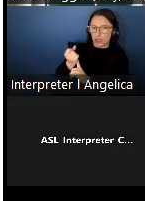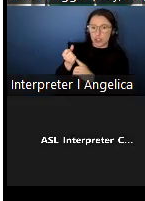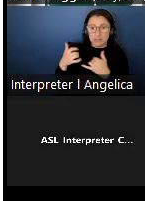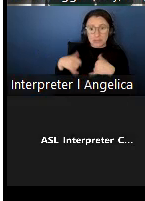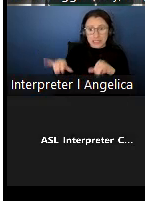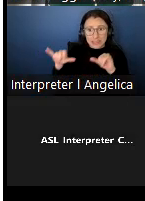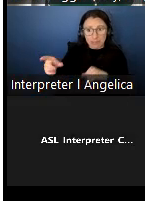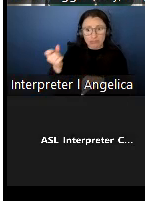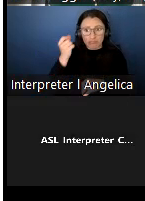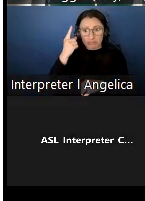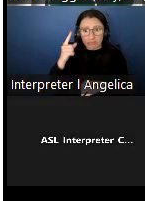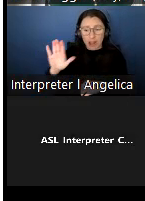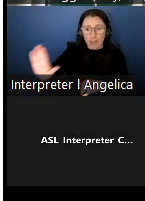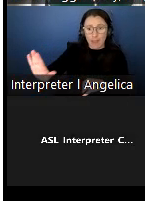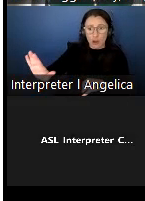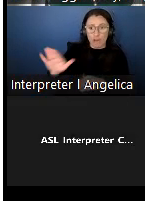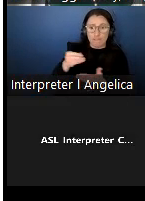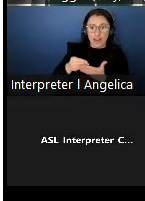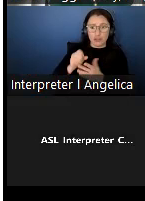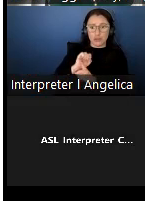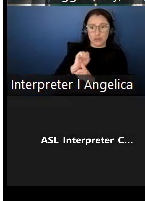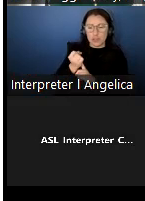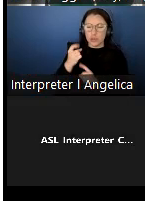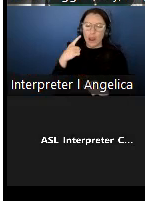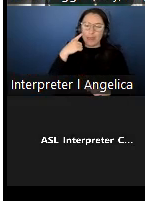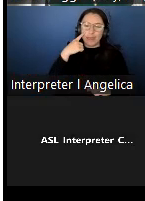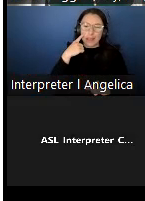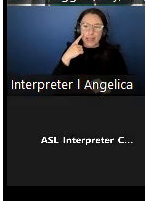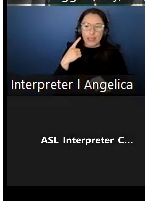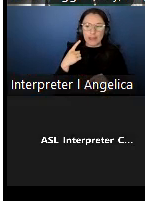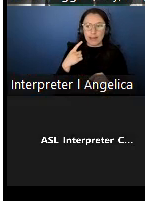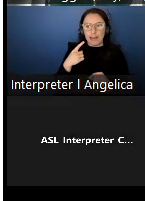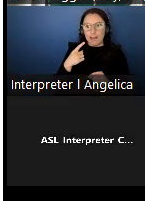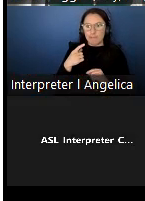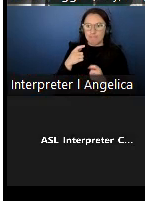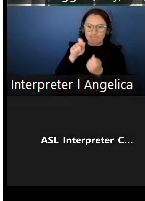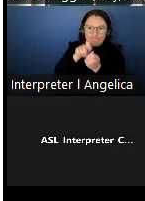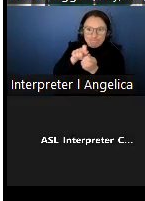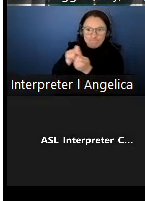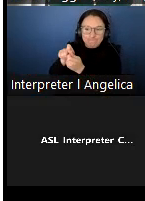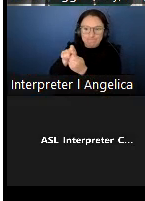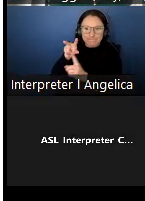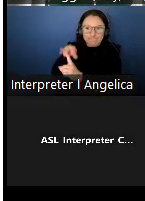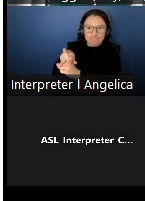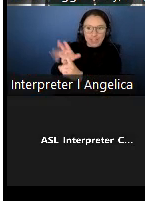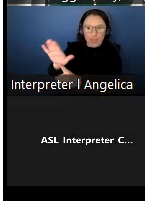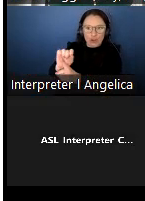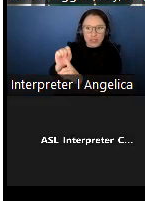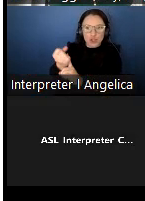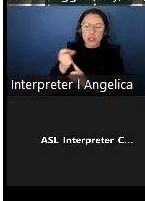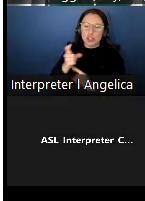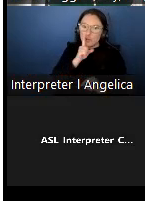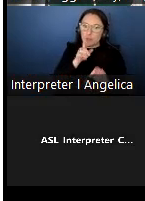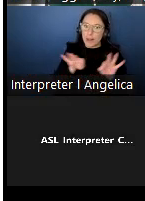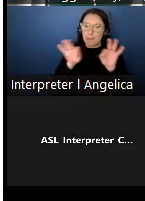financial situation. So I think the nuance of these conversations is really, really important, as Claire demonstrated. So that's just a story I